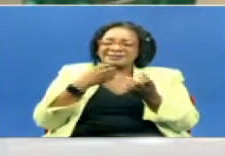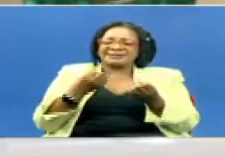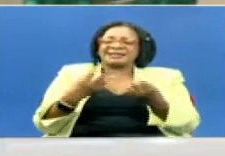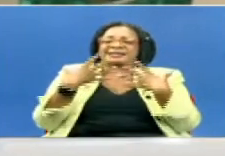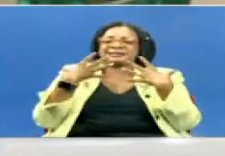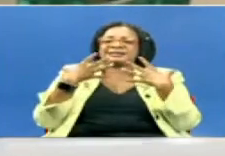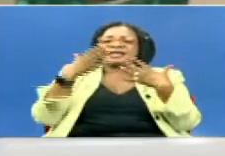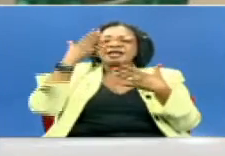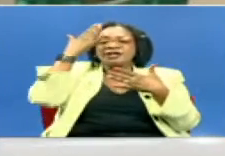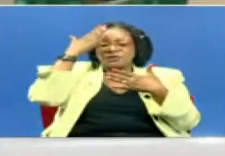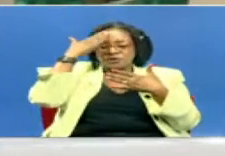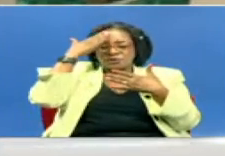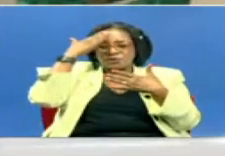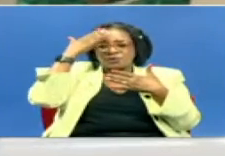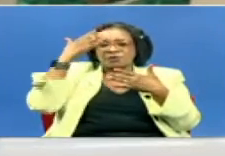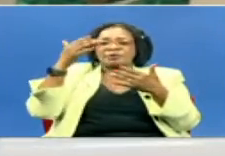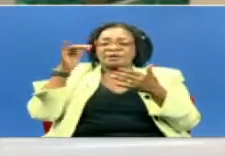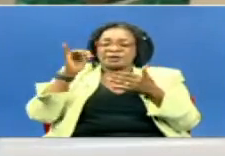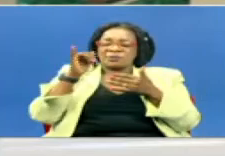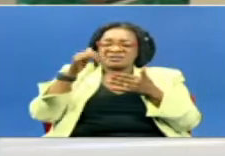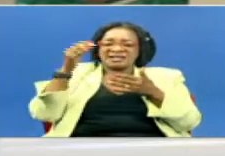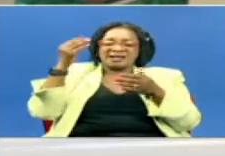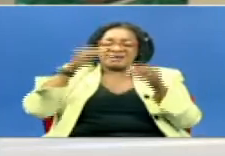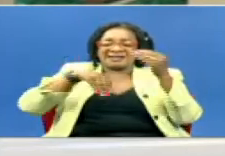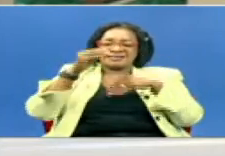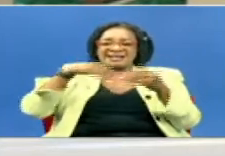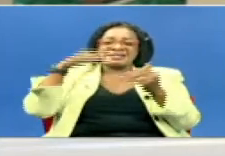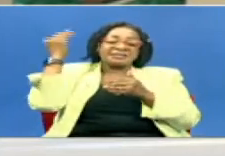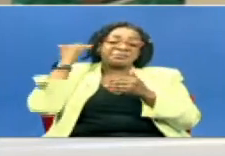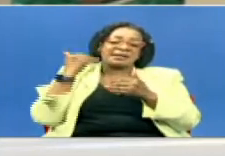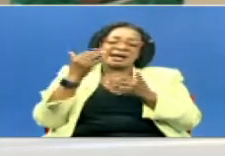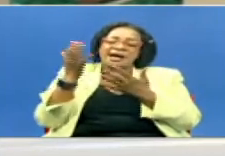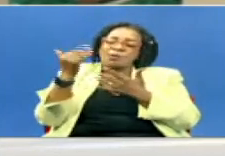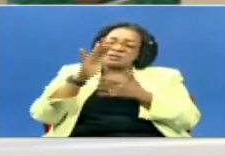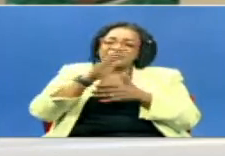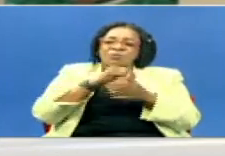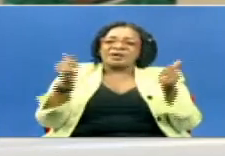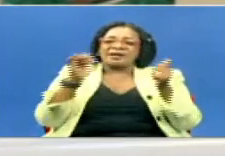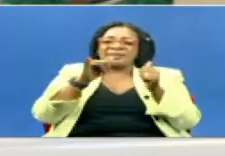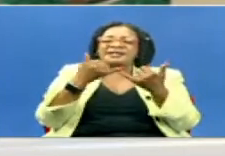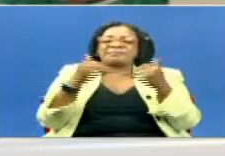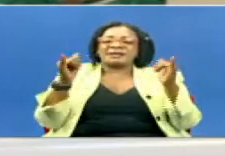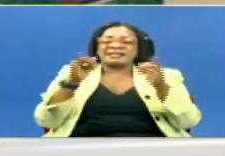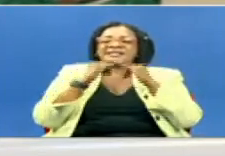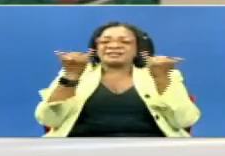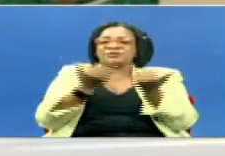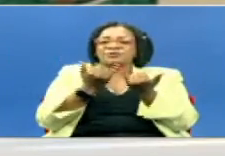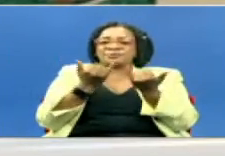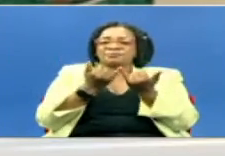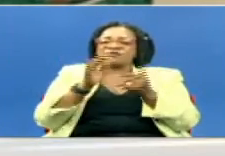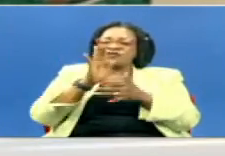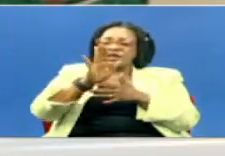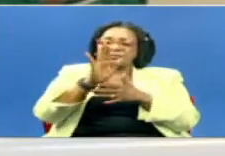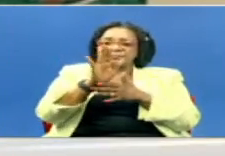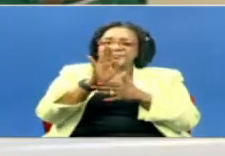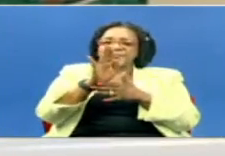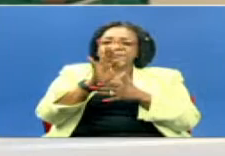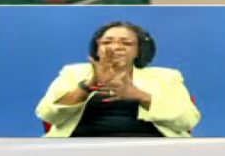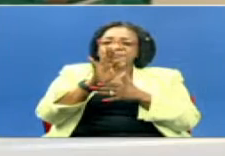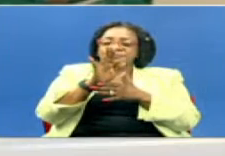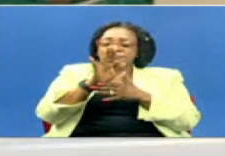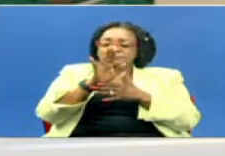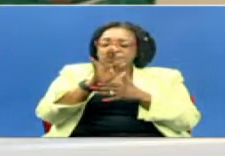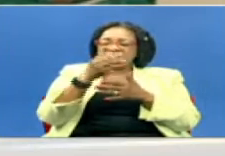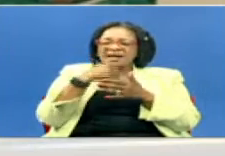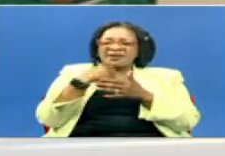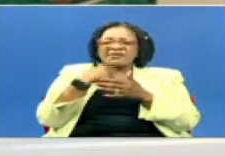knows I was elected as speaker. I wish him well. That's an independent institution. For him, at least, I have little hope. I